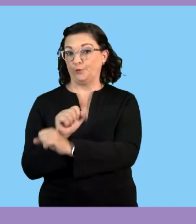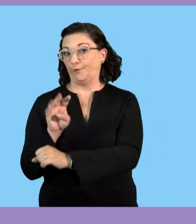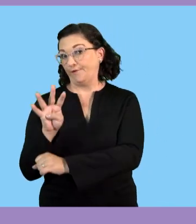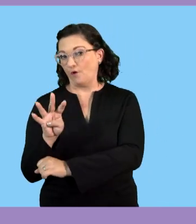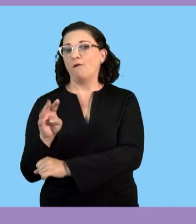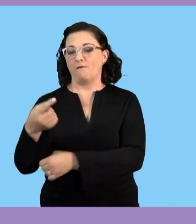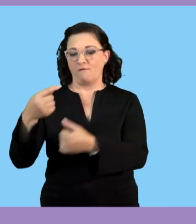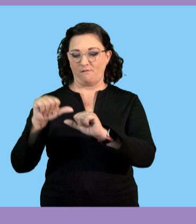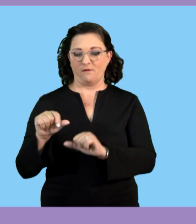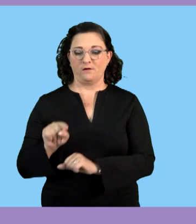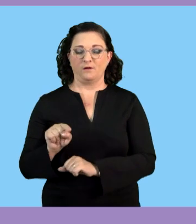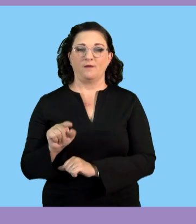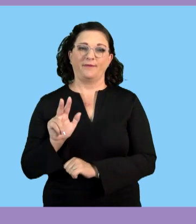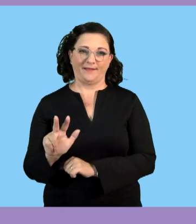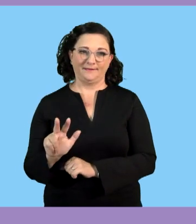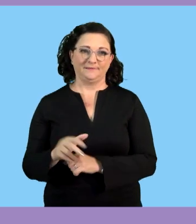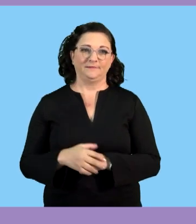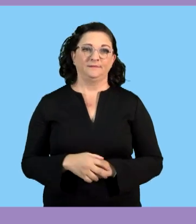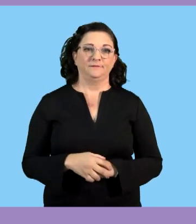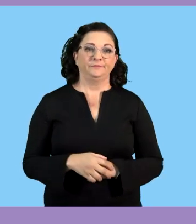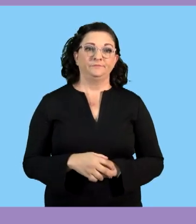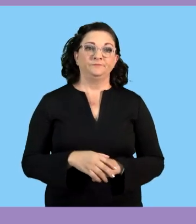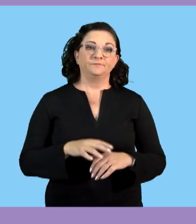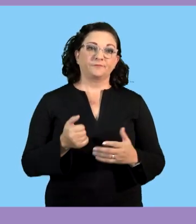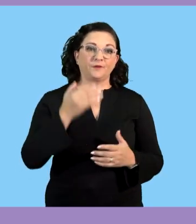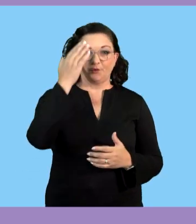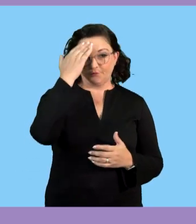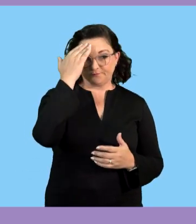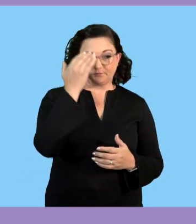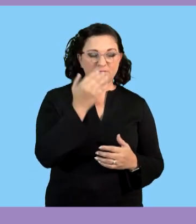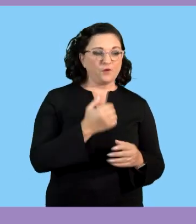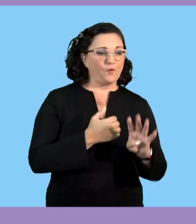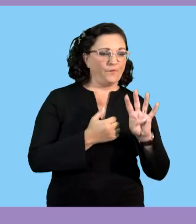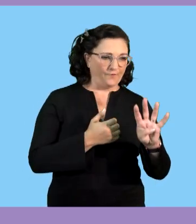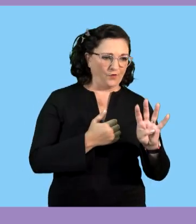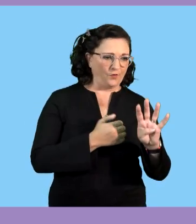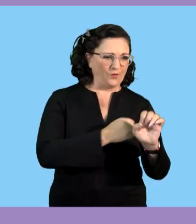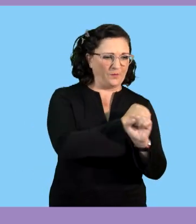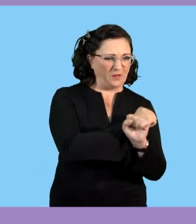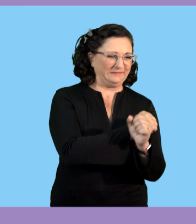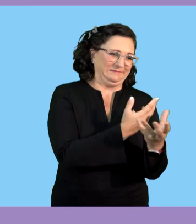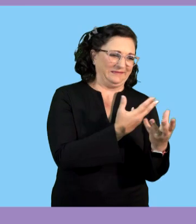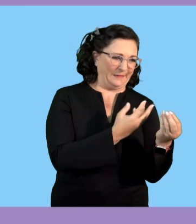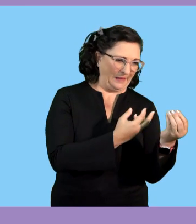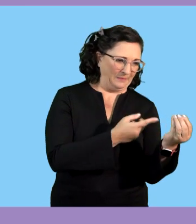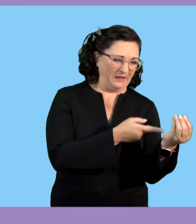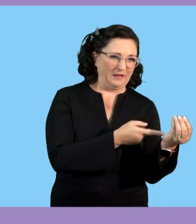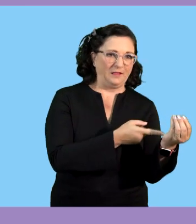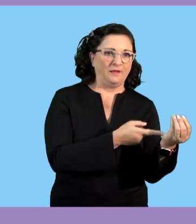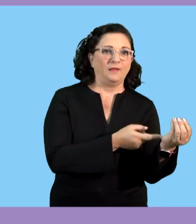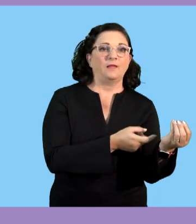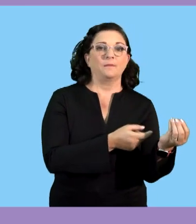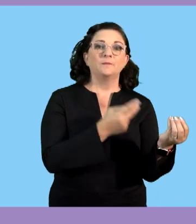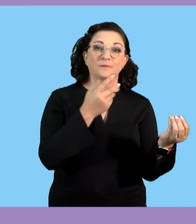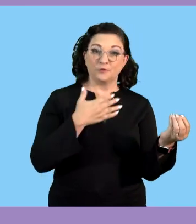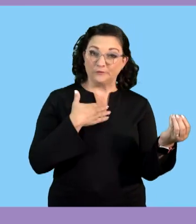8. So now I have 4 multiplied by a number is equals to 8. And of course we know that that number is 2 because that's